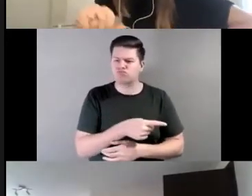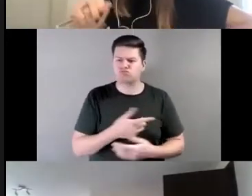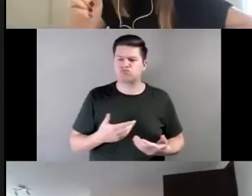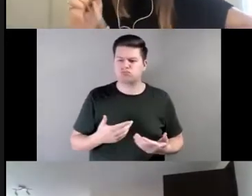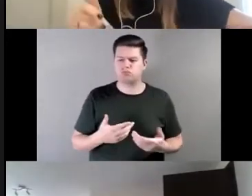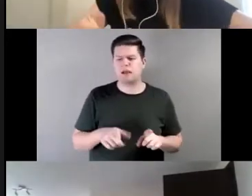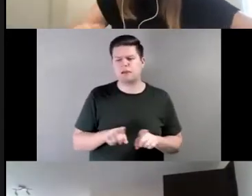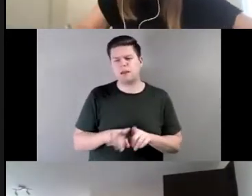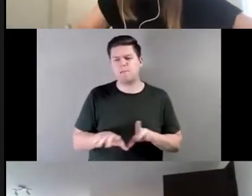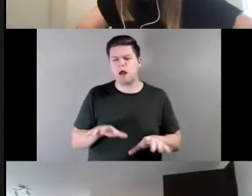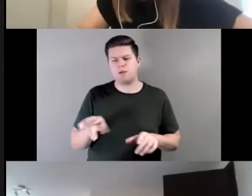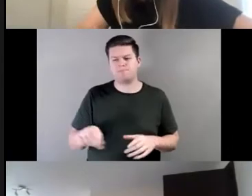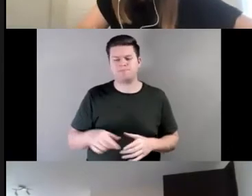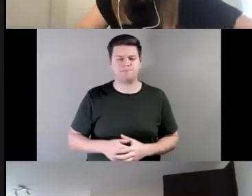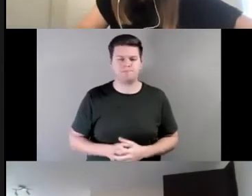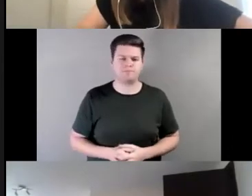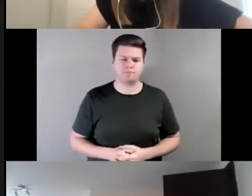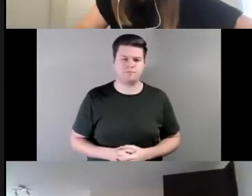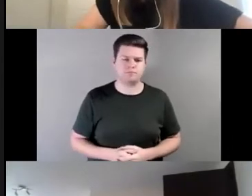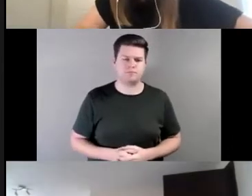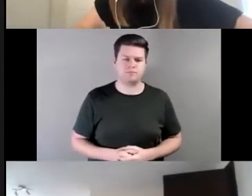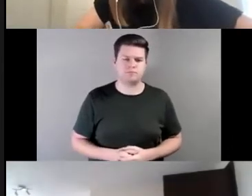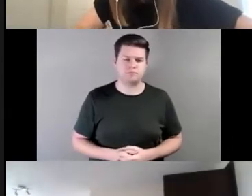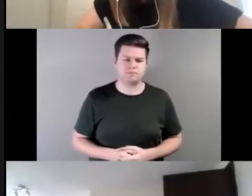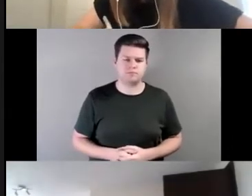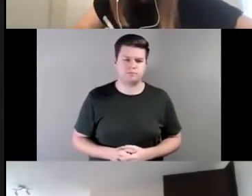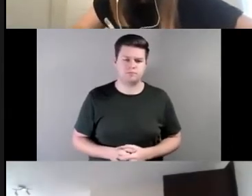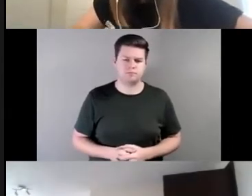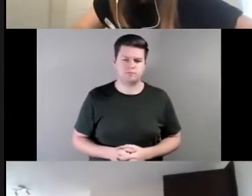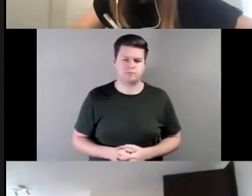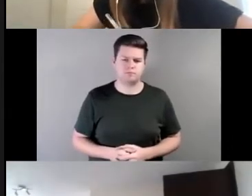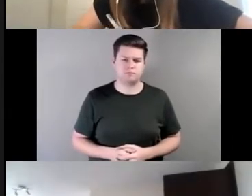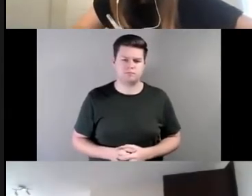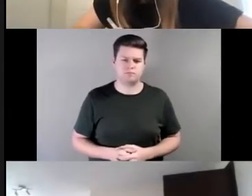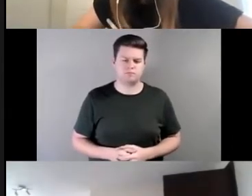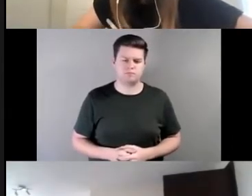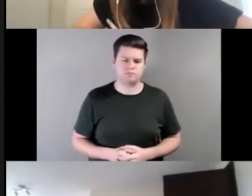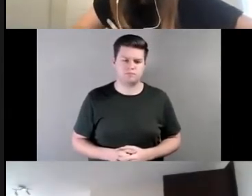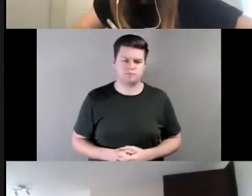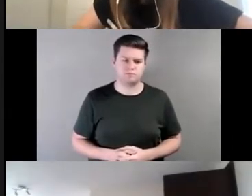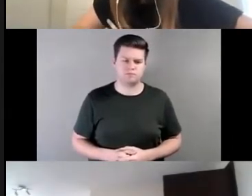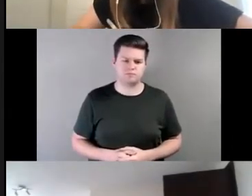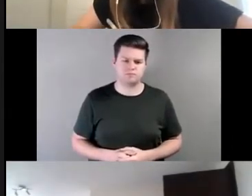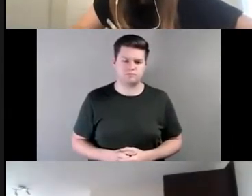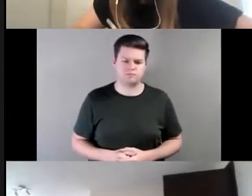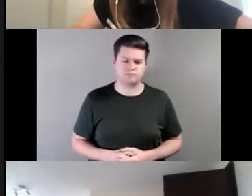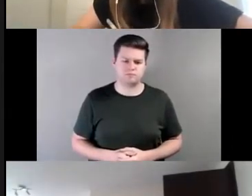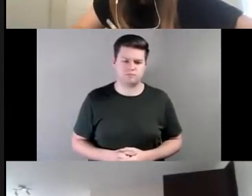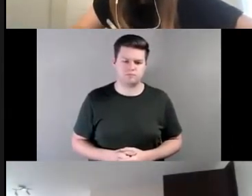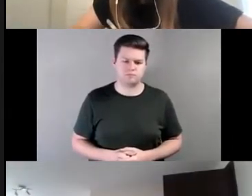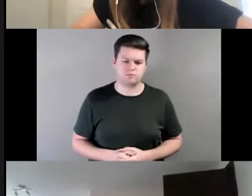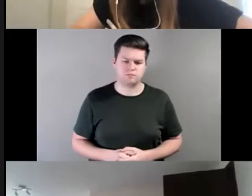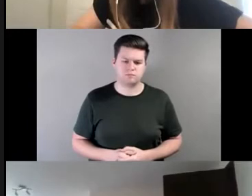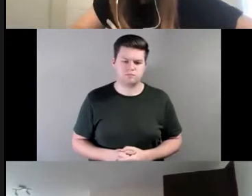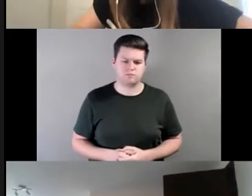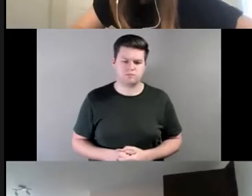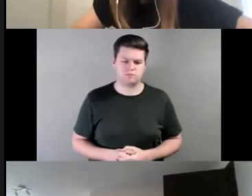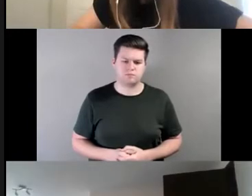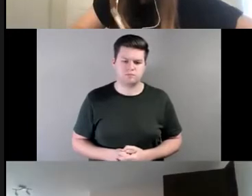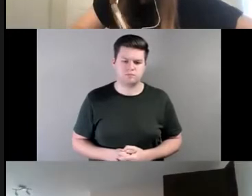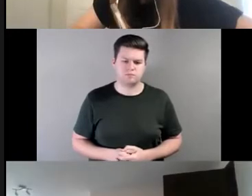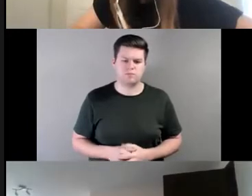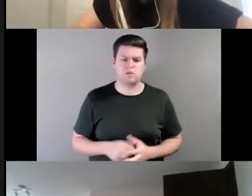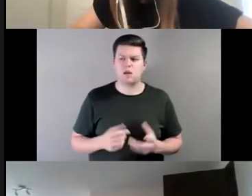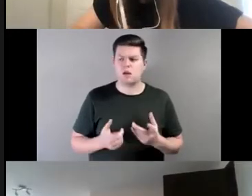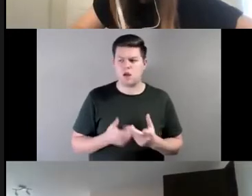services. Those sorts of services are not covered, but all other local bus services are included in scope